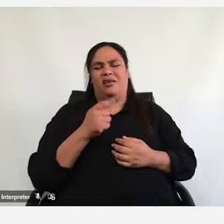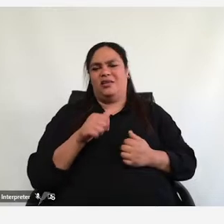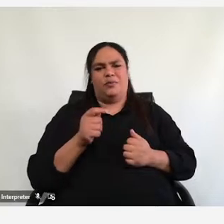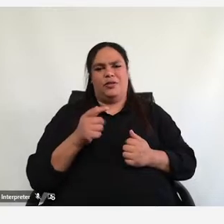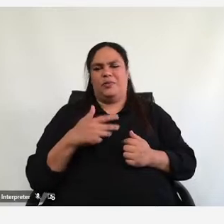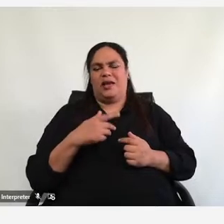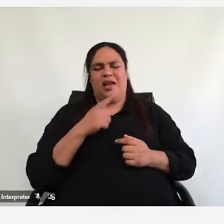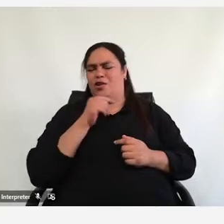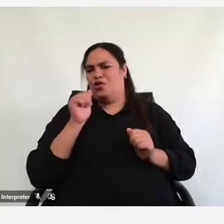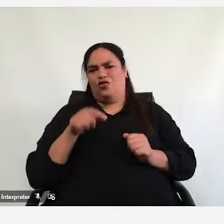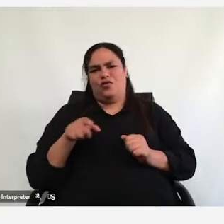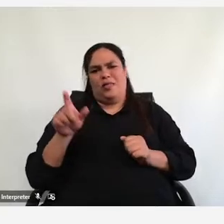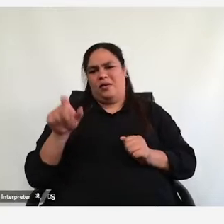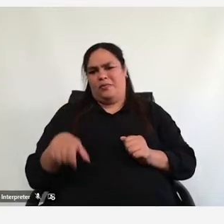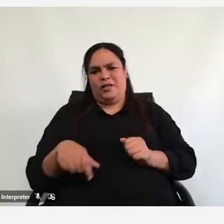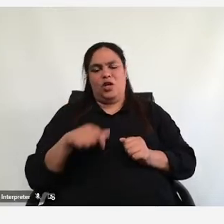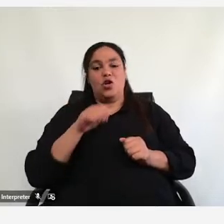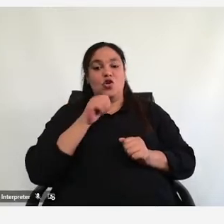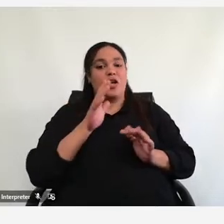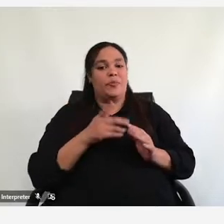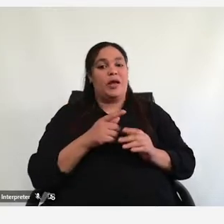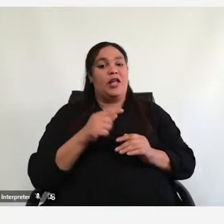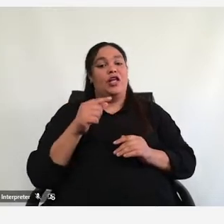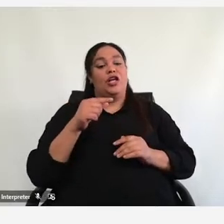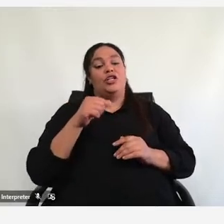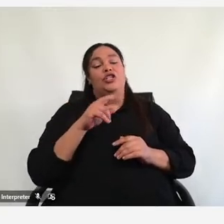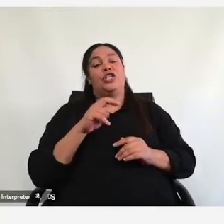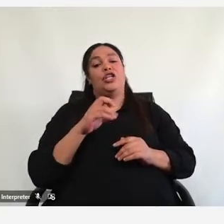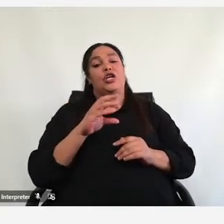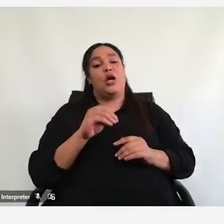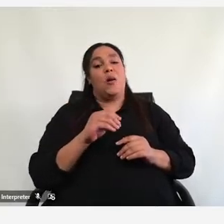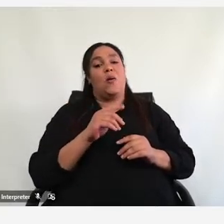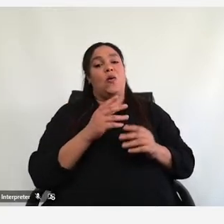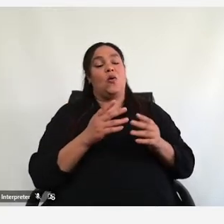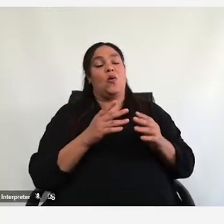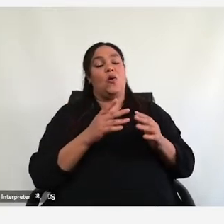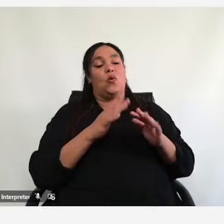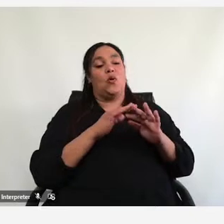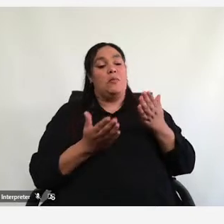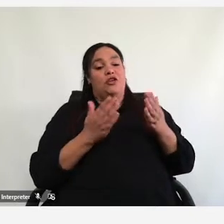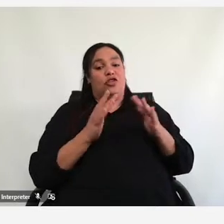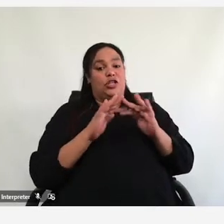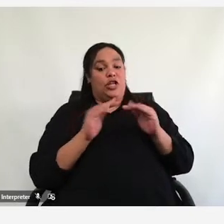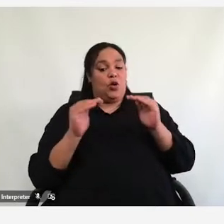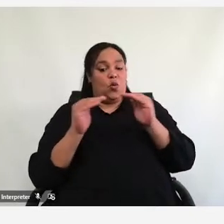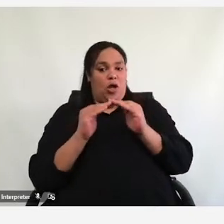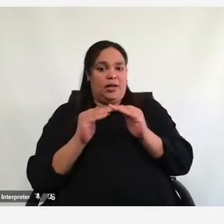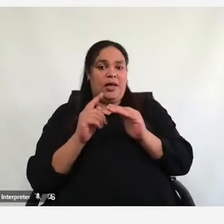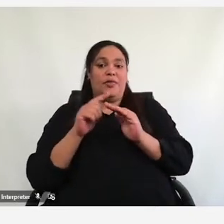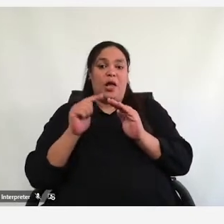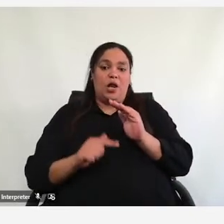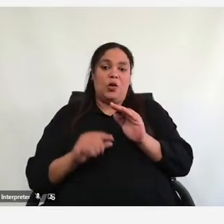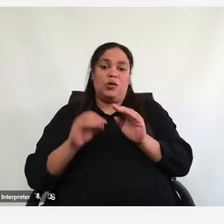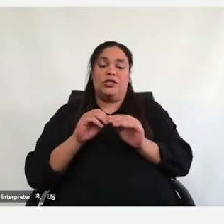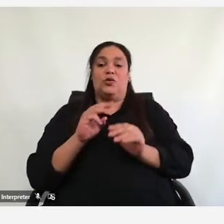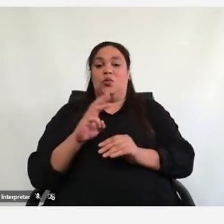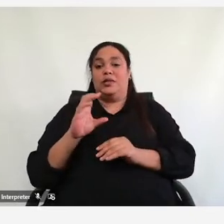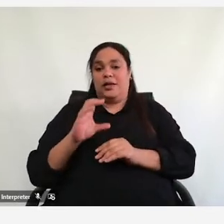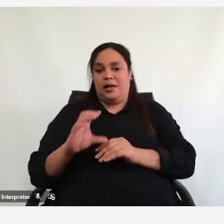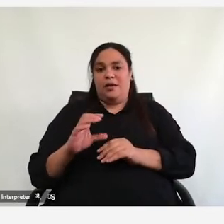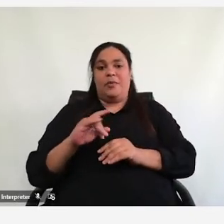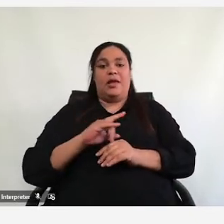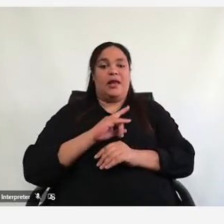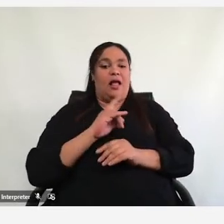completely disagree. Not only is the Gini coefficient, which measures inequality, the lowest in the Western Cape of